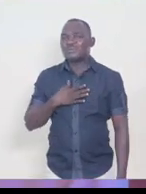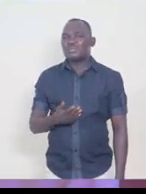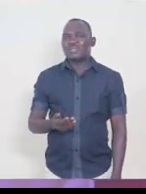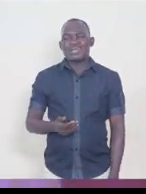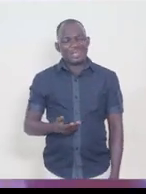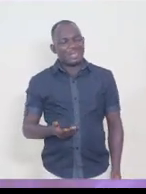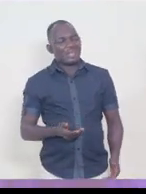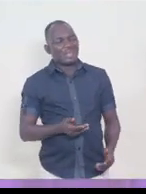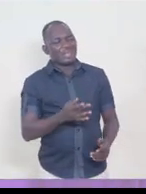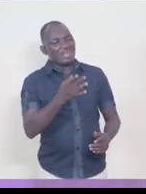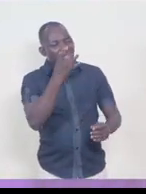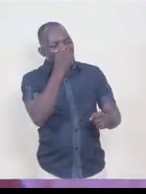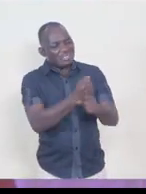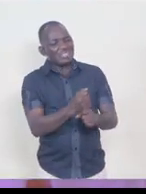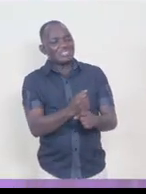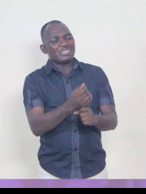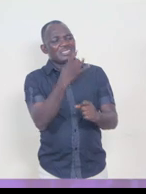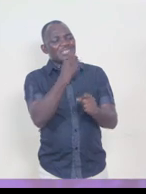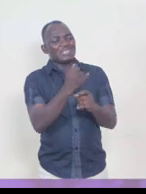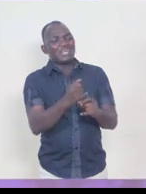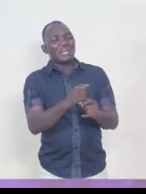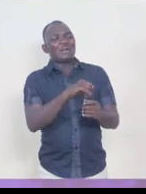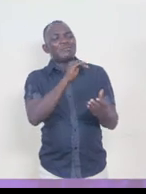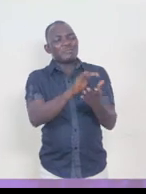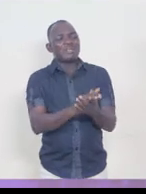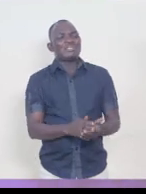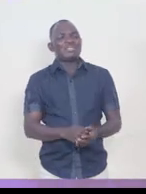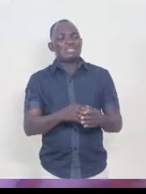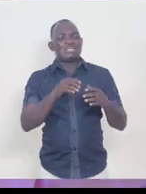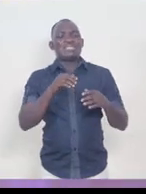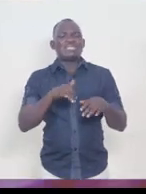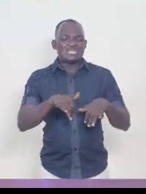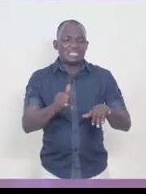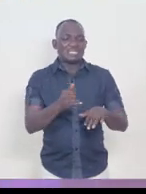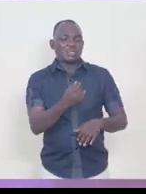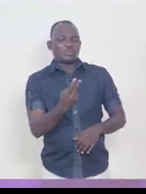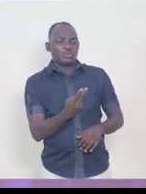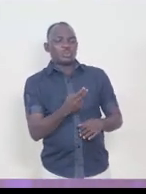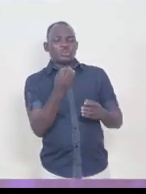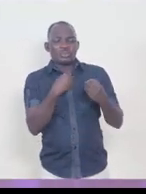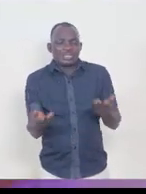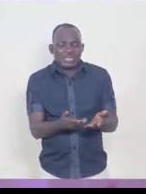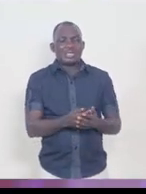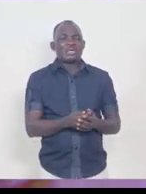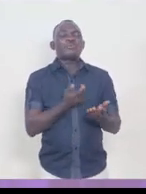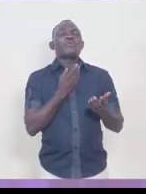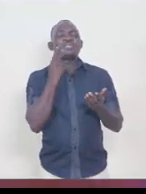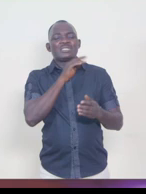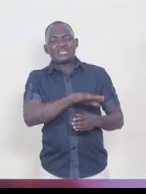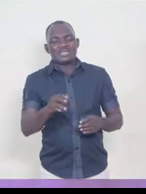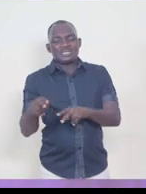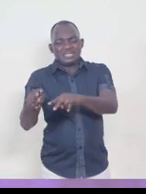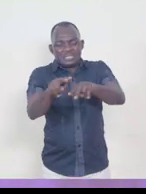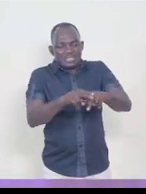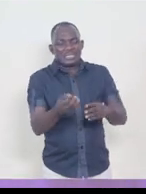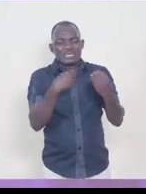It's been 8 years. And we are the only ones who get to sit on this table every night. I want to see my children sit